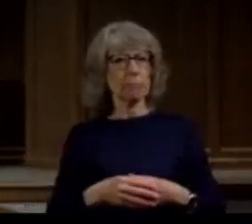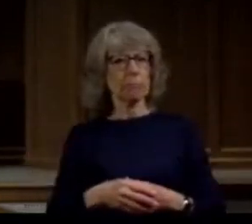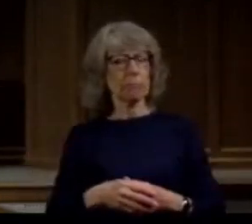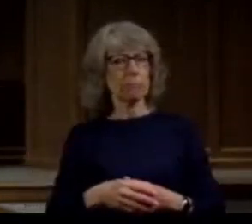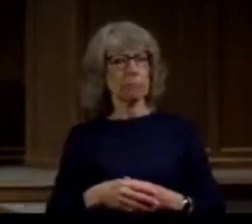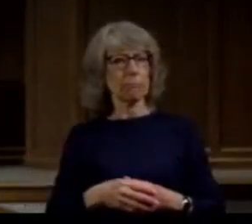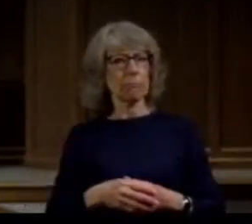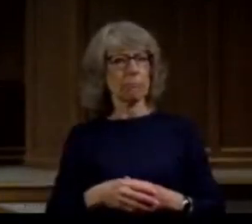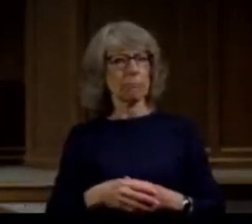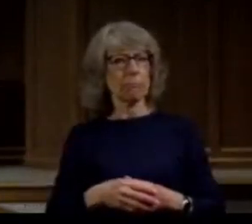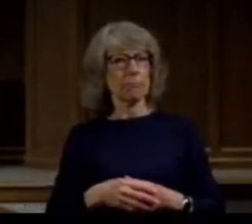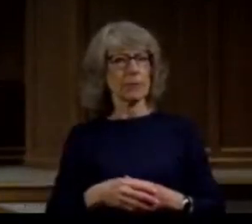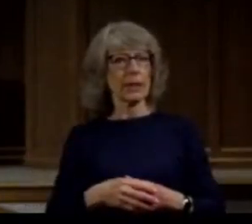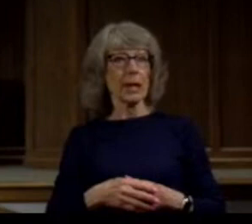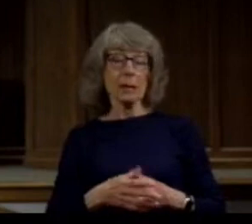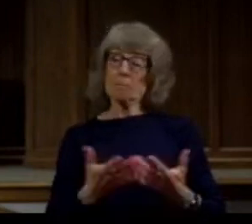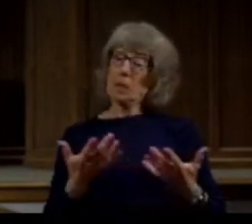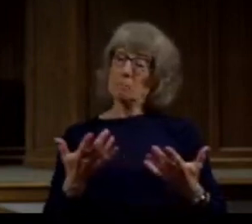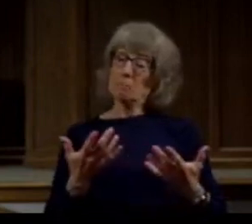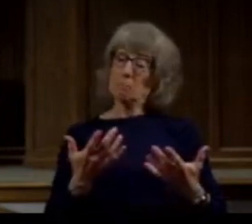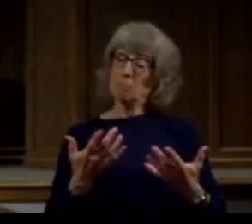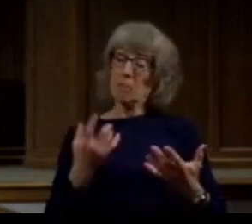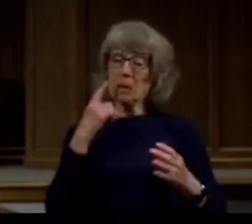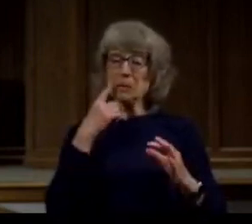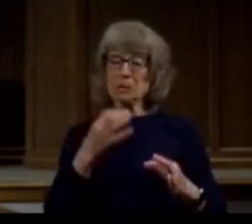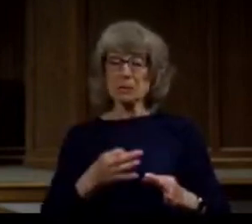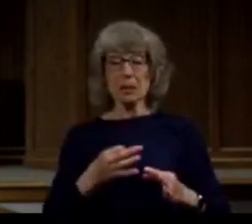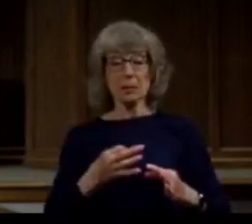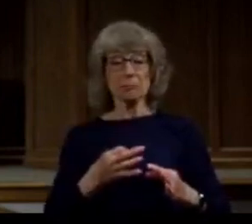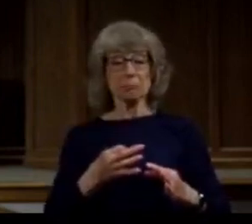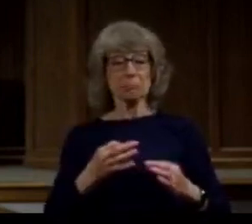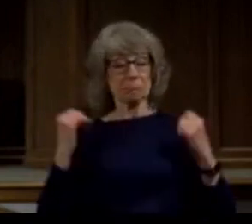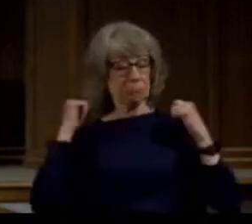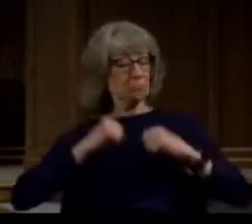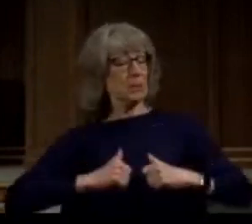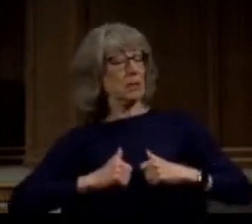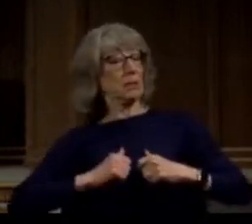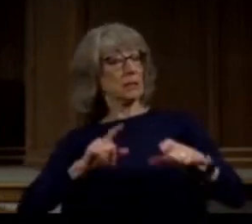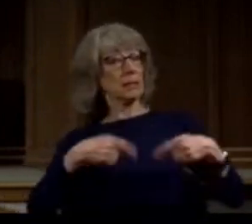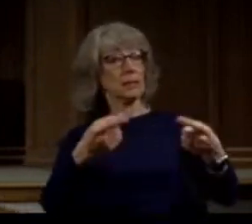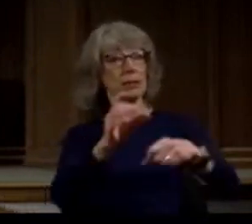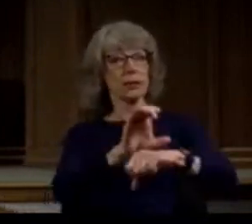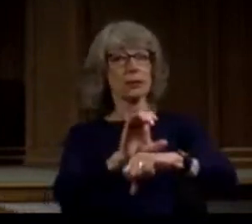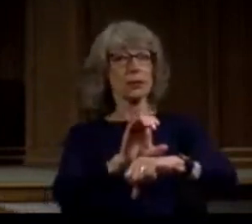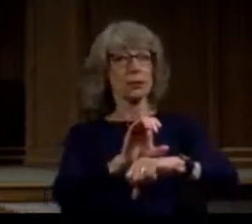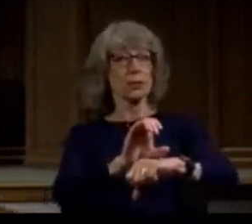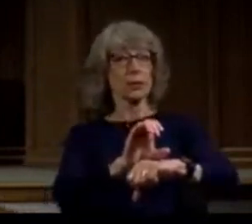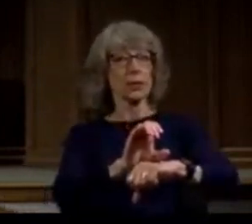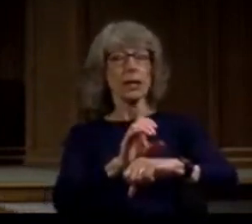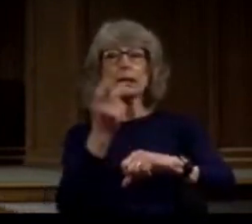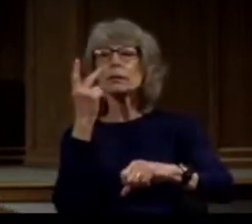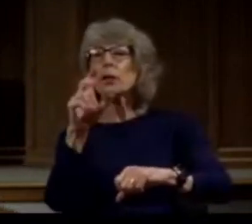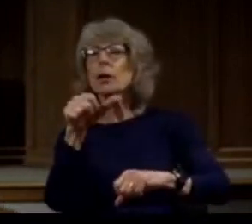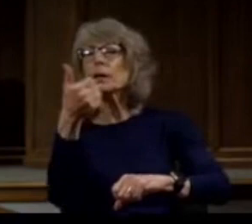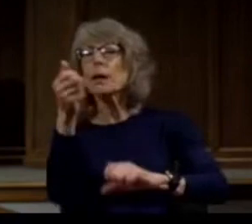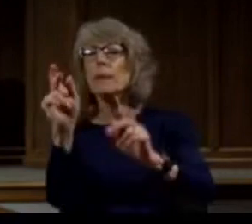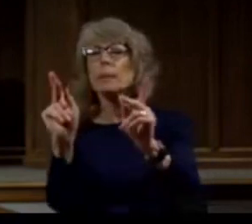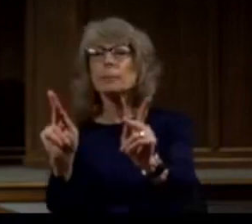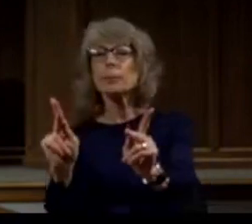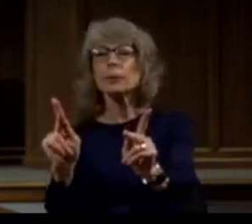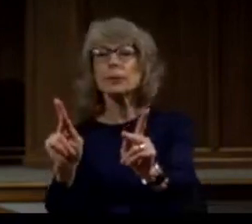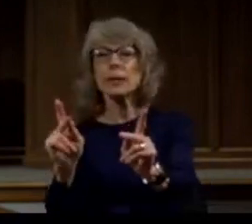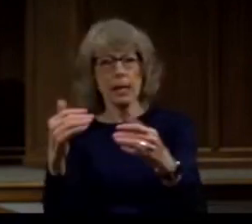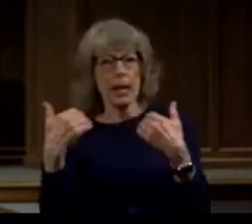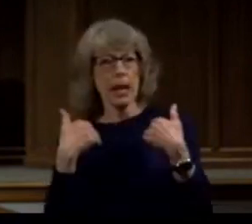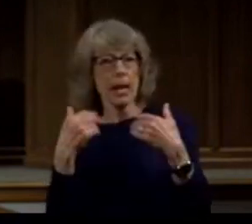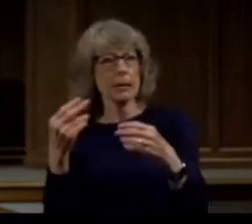and I wore it to church one morning and I was looking at somebody in front of me who had a North face jacket on and I was looking at mine and I noticed the lettering was a little bit